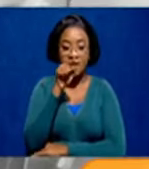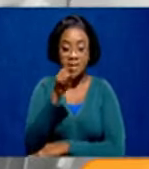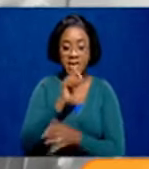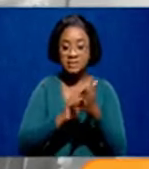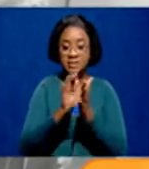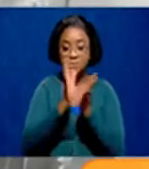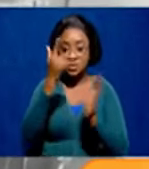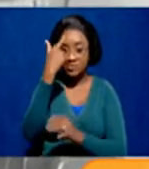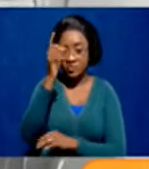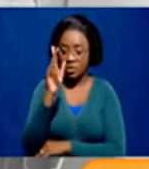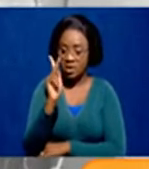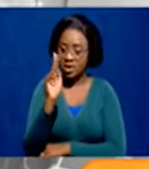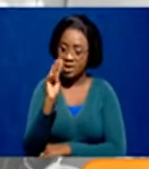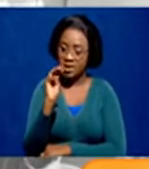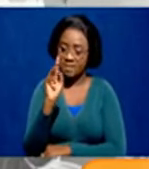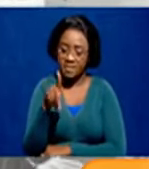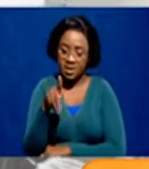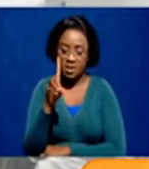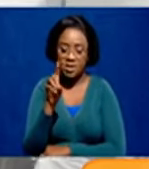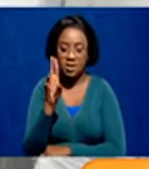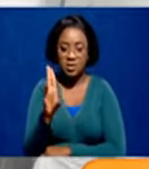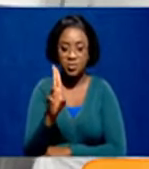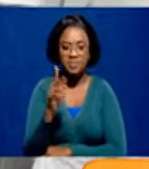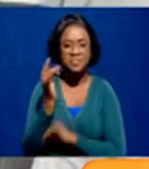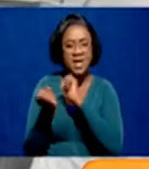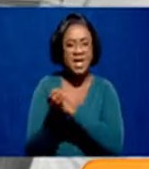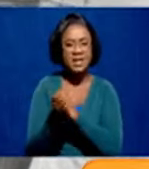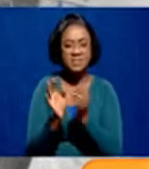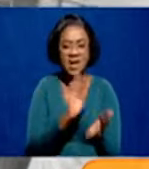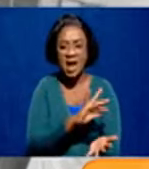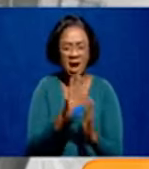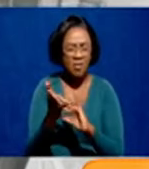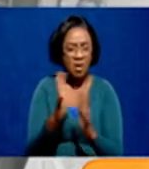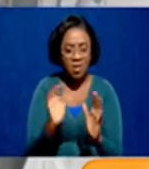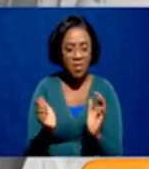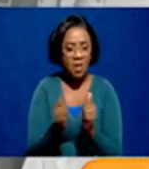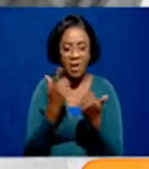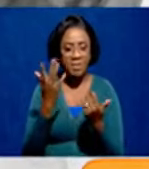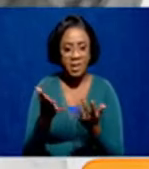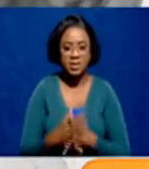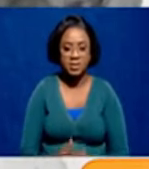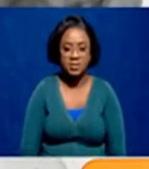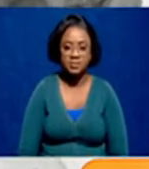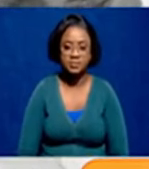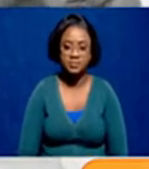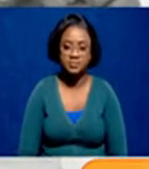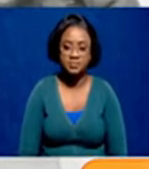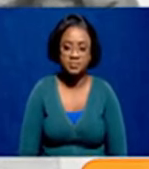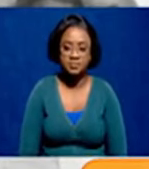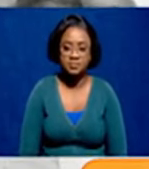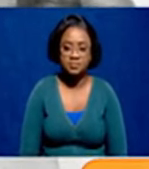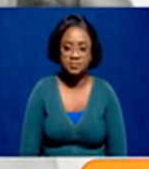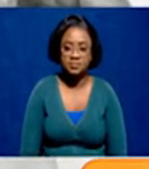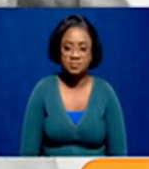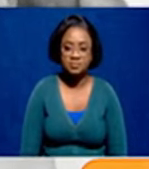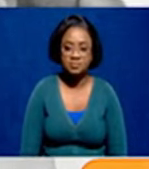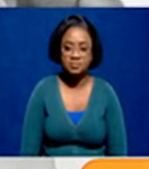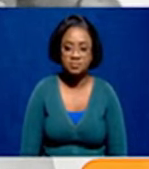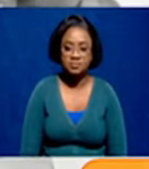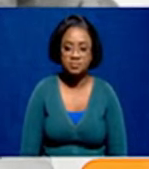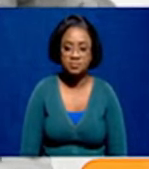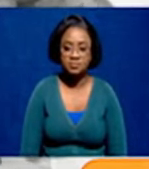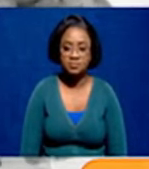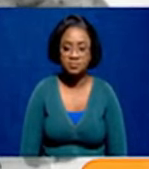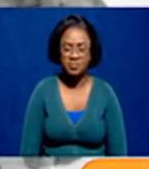Dr. Davji Atellah, recounted how he found himself on the wrong side of the barrel that fired the tear gas canister that sent